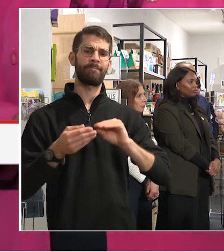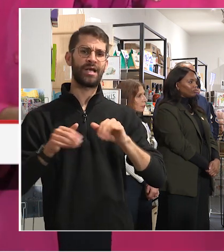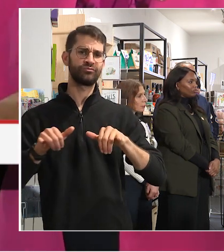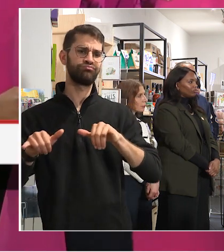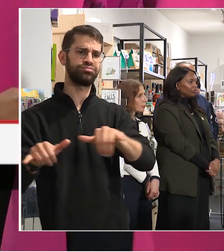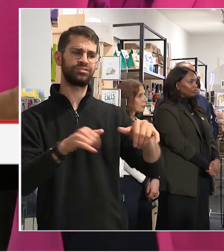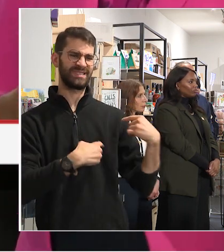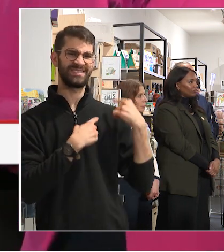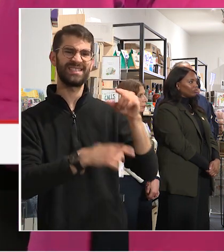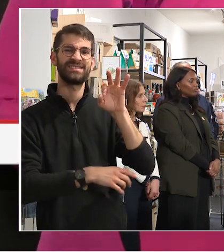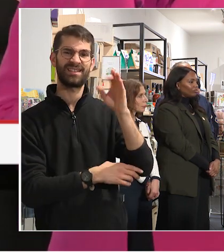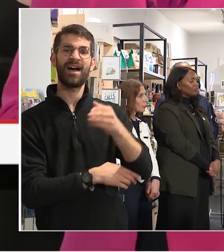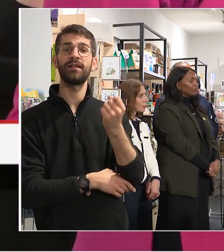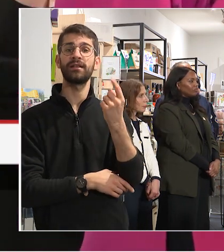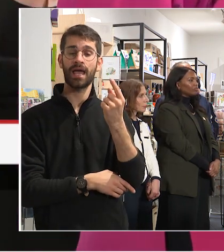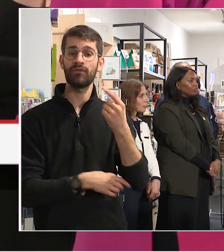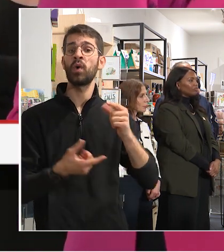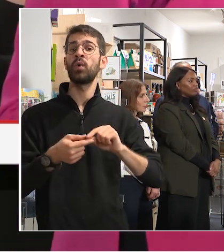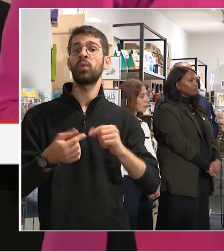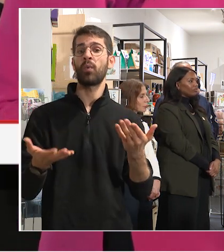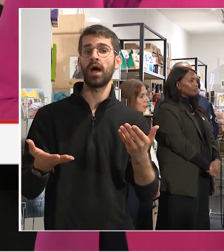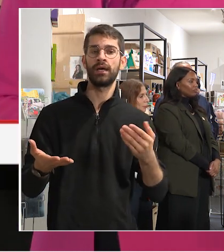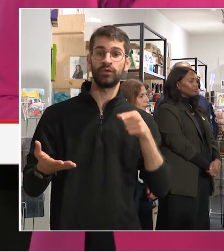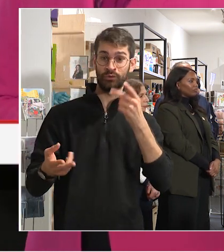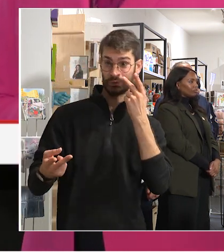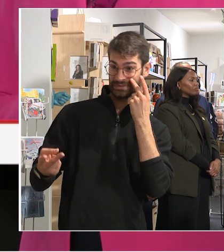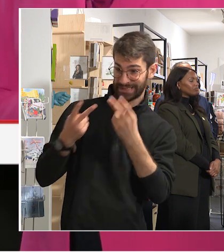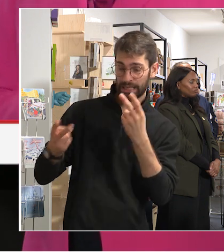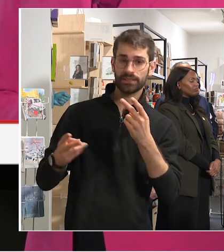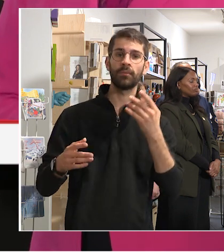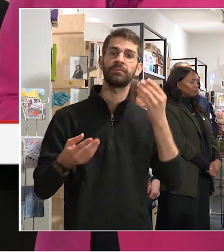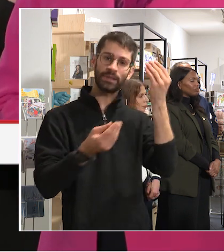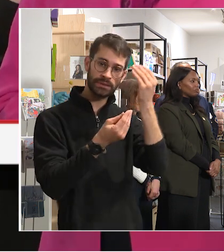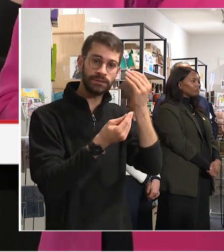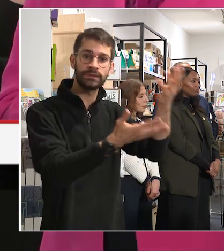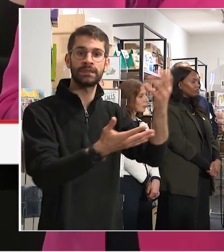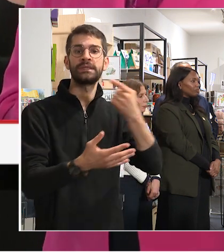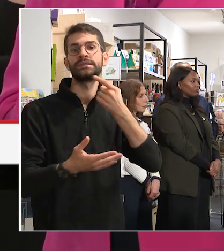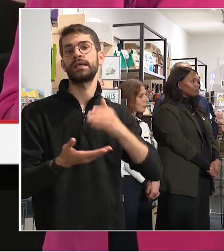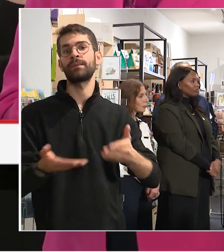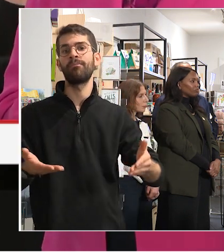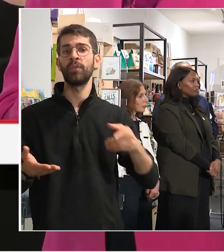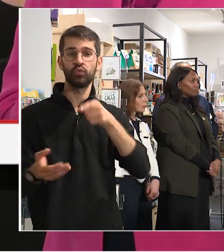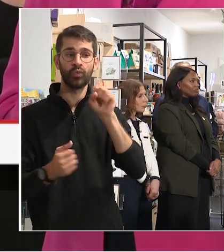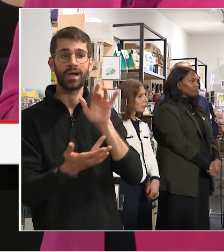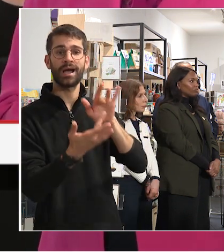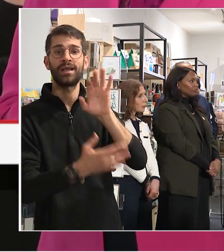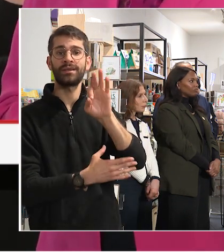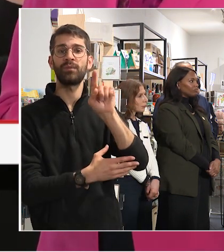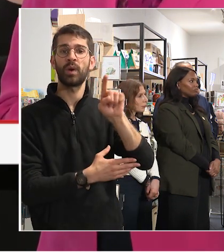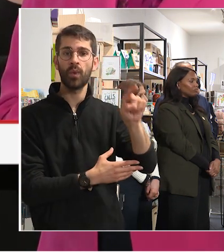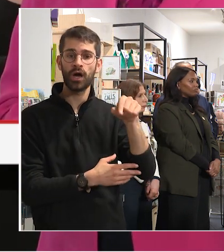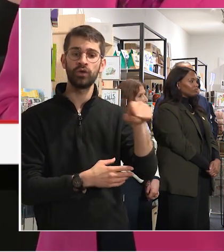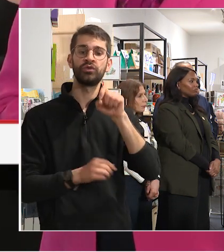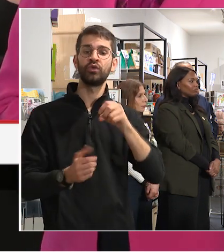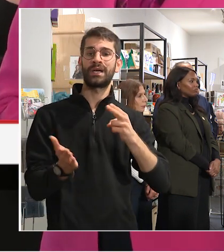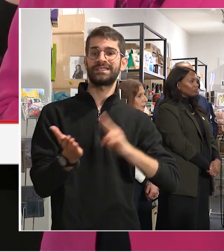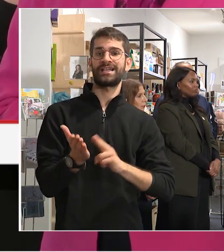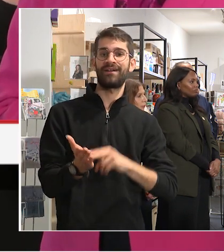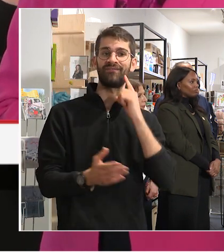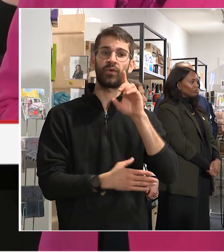since 9/11. If you see something, say something. Contact 911. You can contact, you have opportunities to sign up for DC Alert.